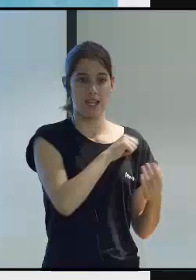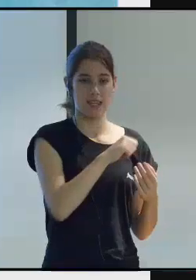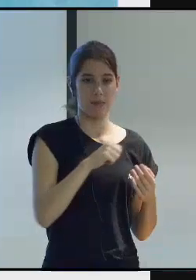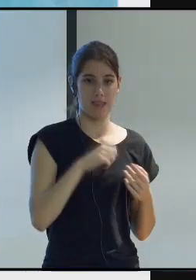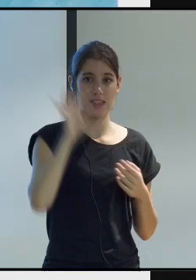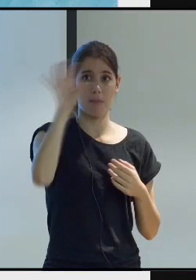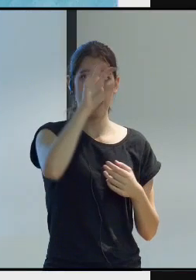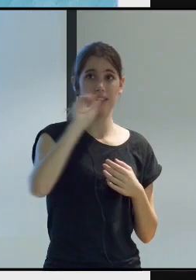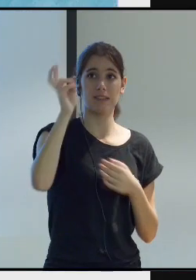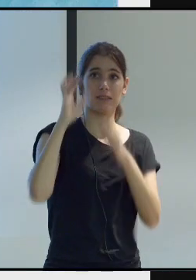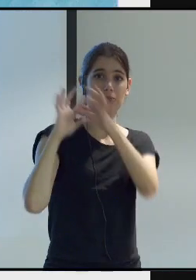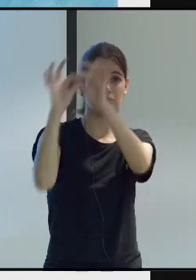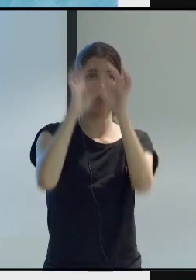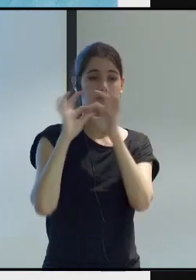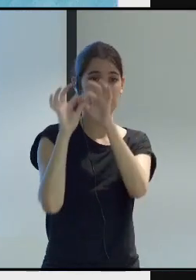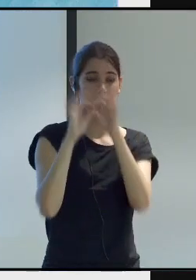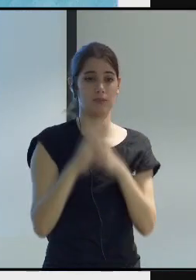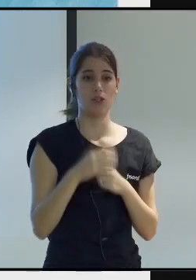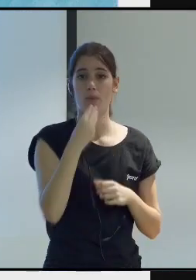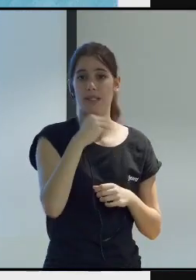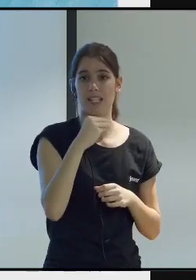presidency. And for example, for the moment, it's